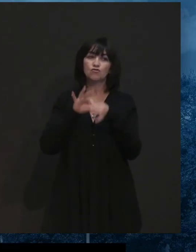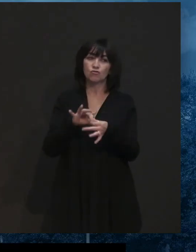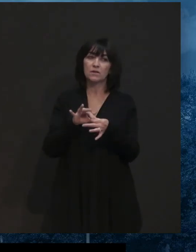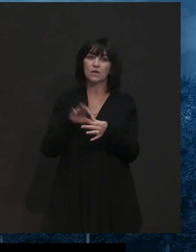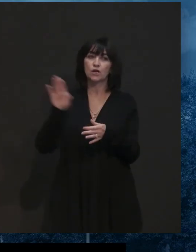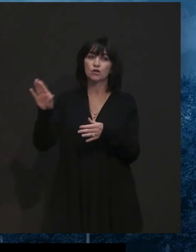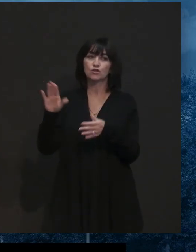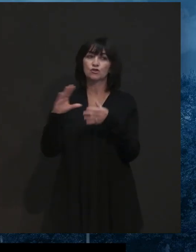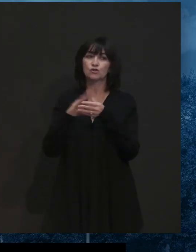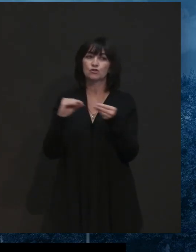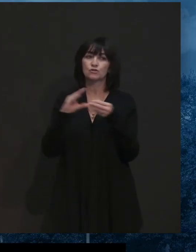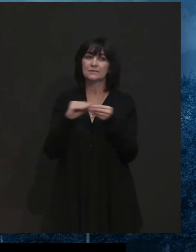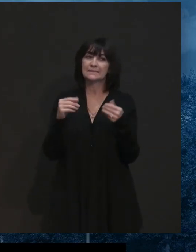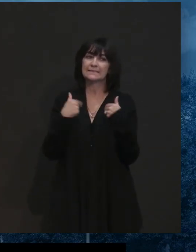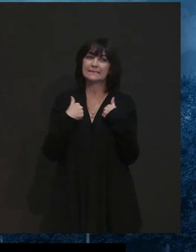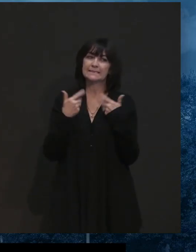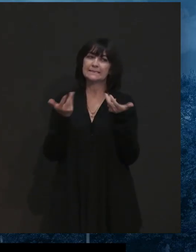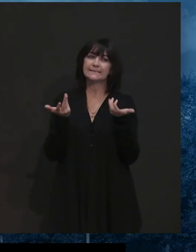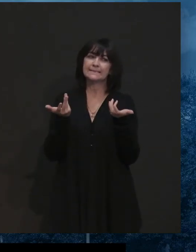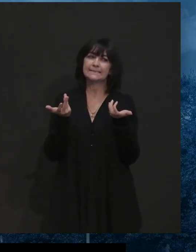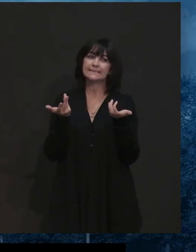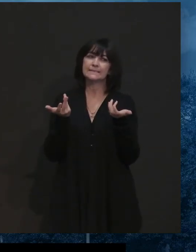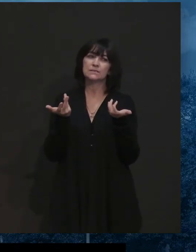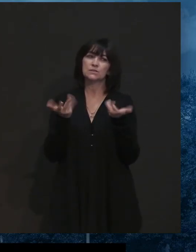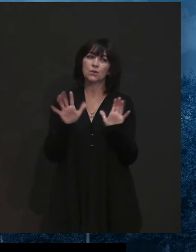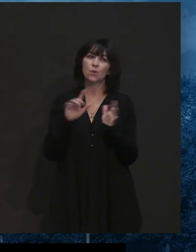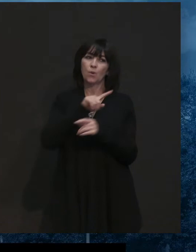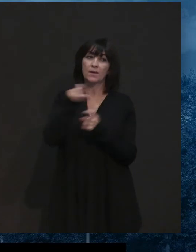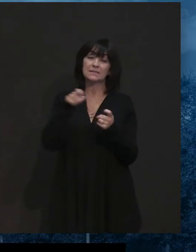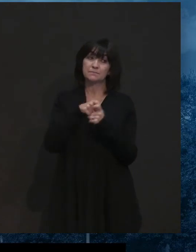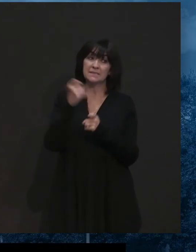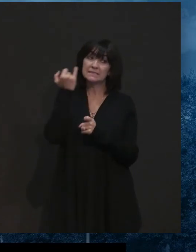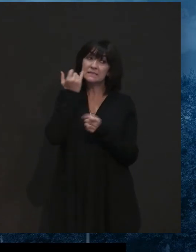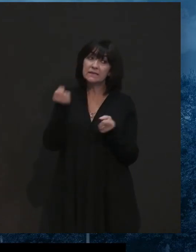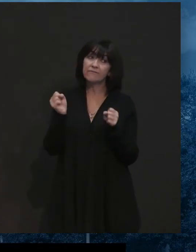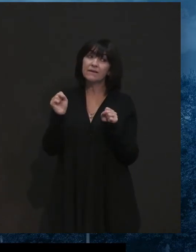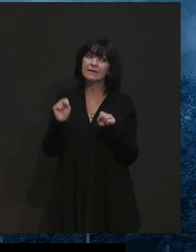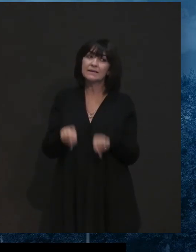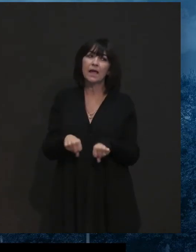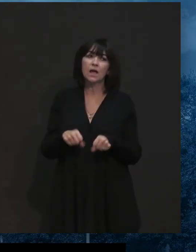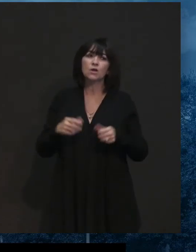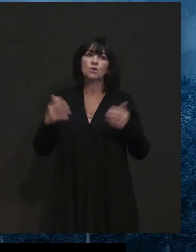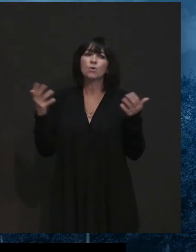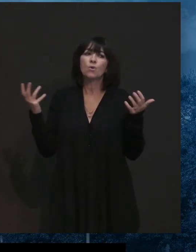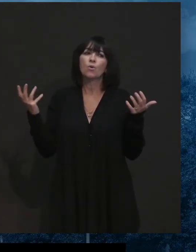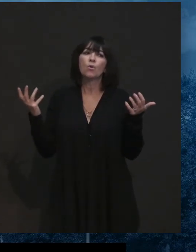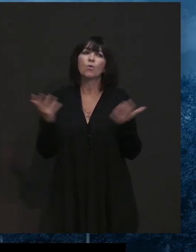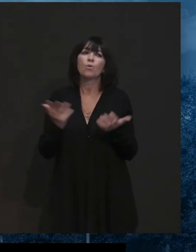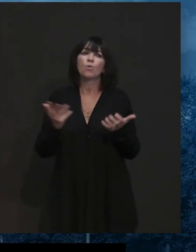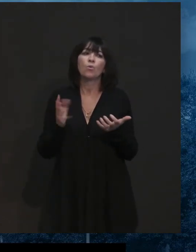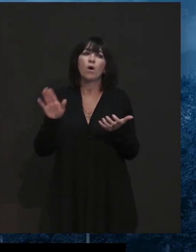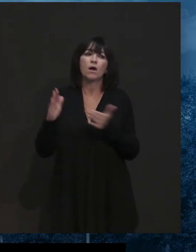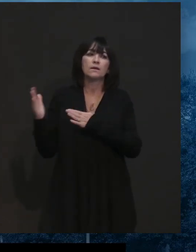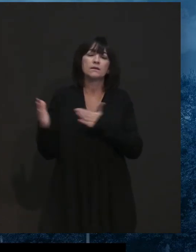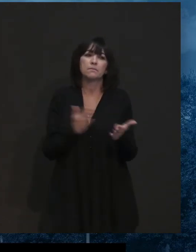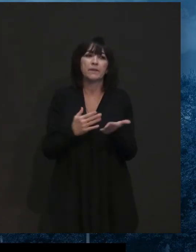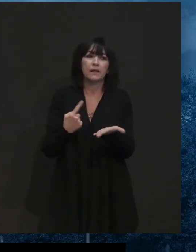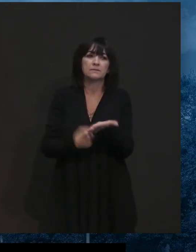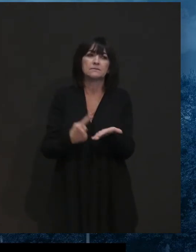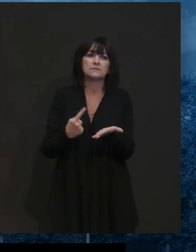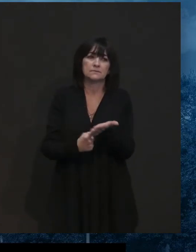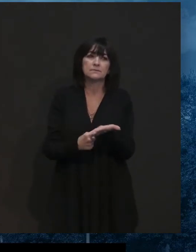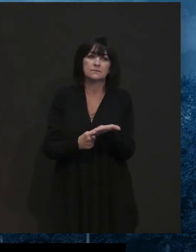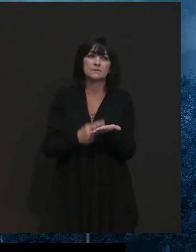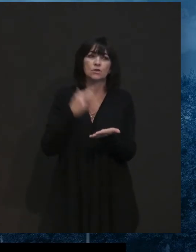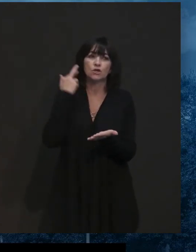want to try to get to some specifics, if we can, about what is on the table and what is off the table. And the reason that I'm asking that, in terms